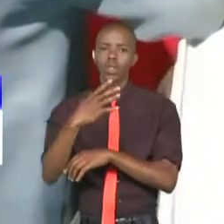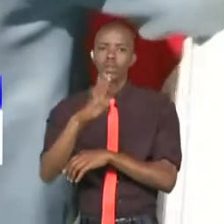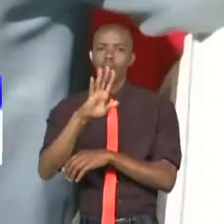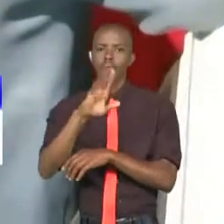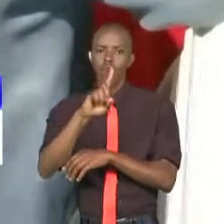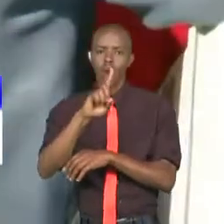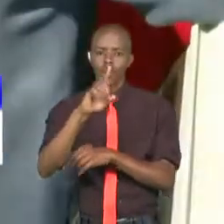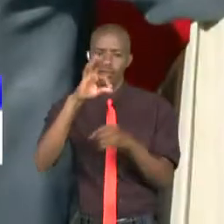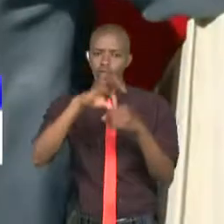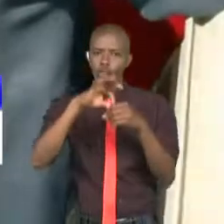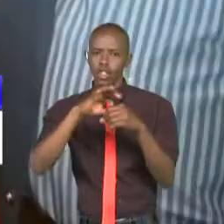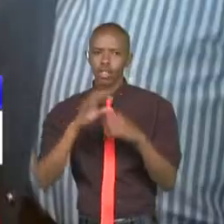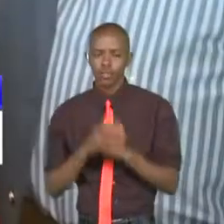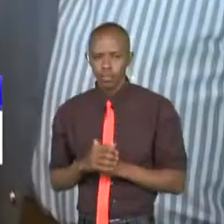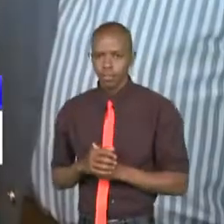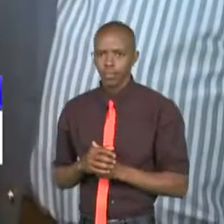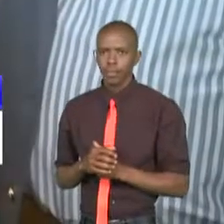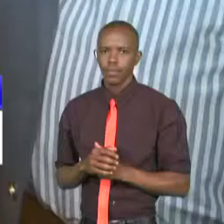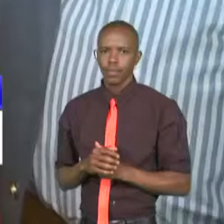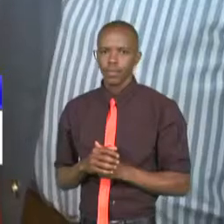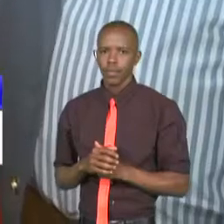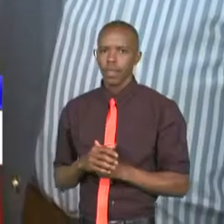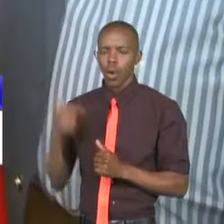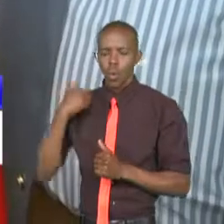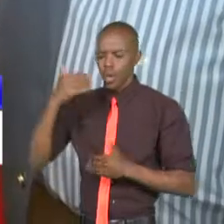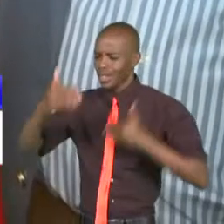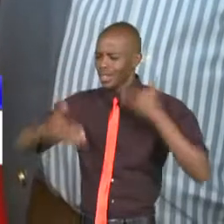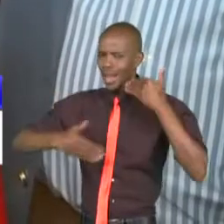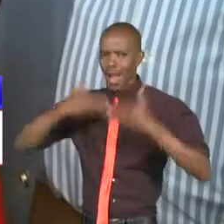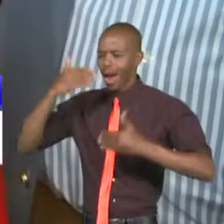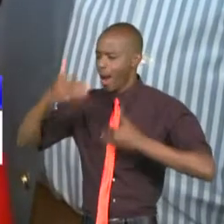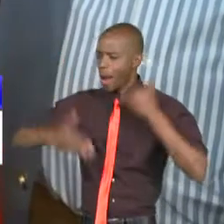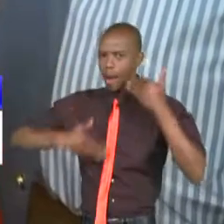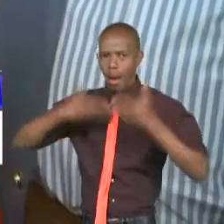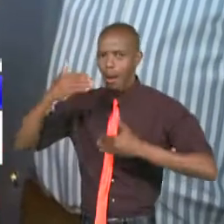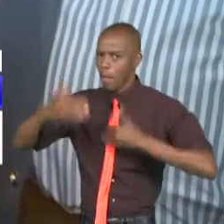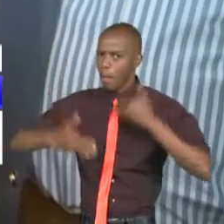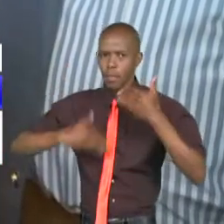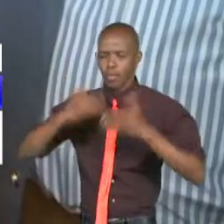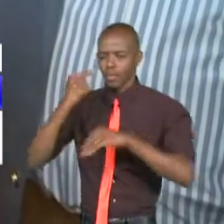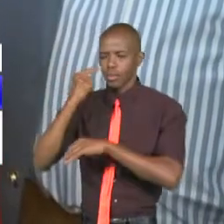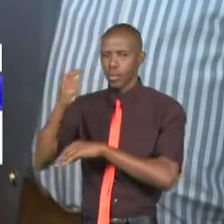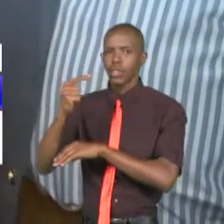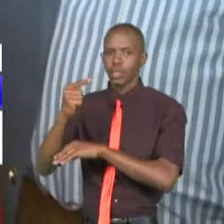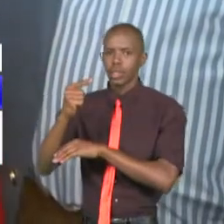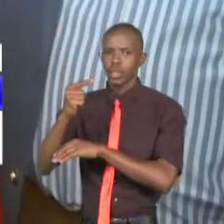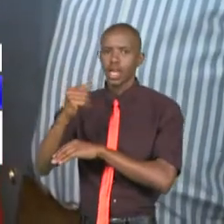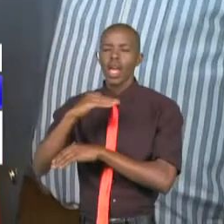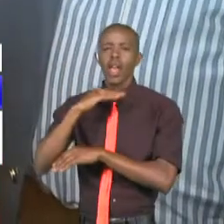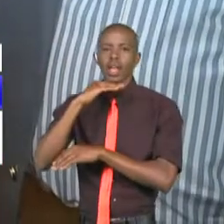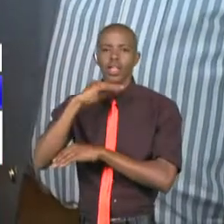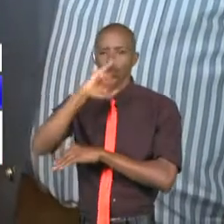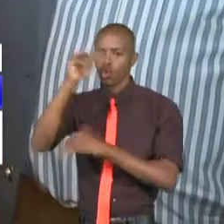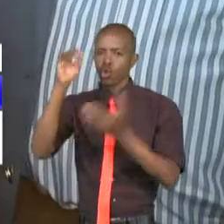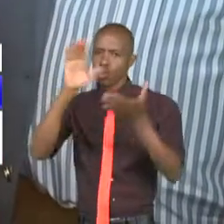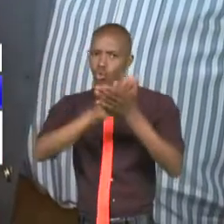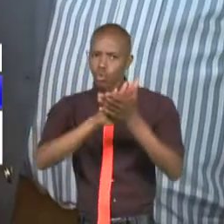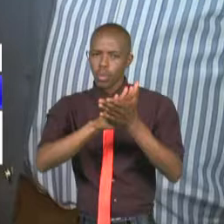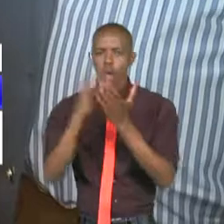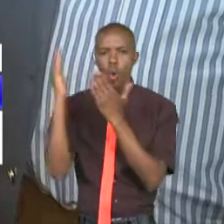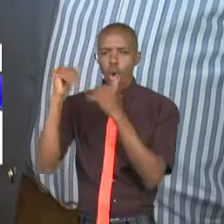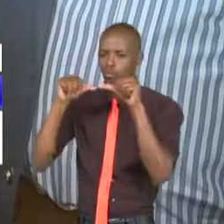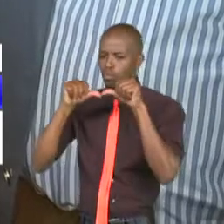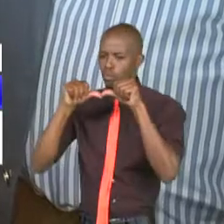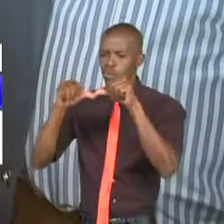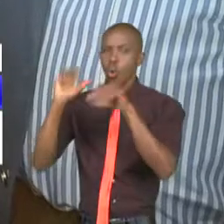1,451 votes. And here excited, elated, happy to see the death of Jubilee. And we hope it